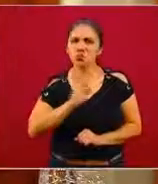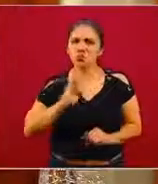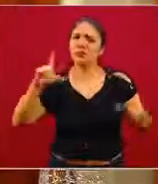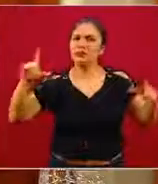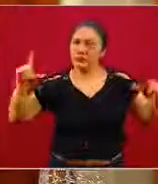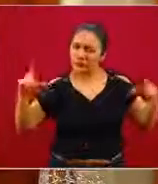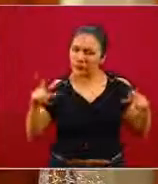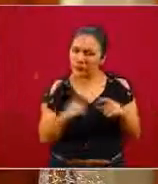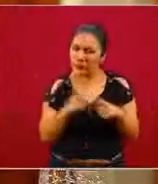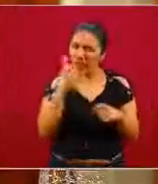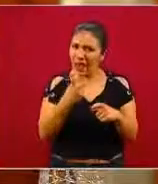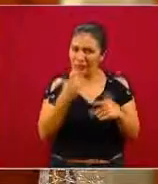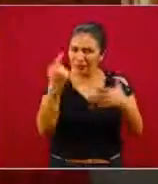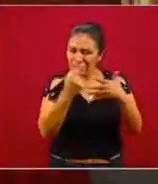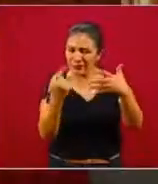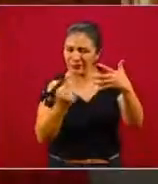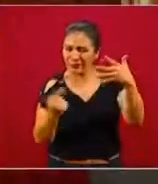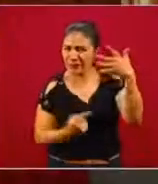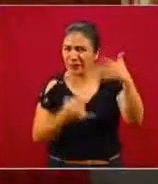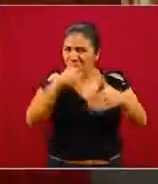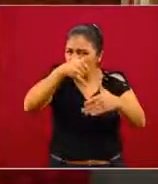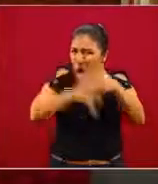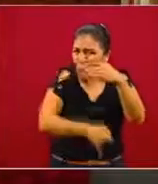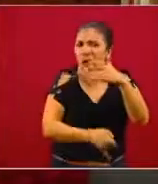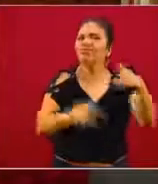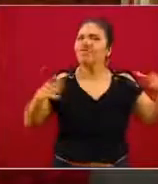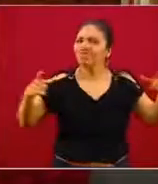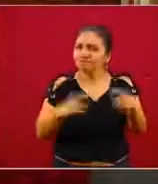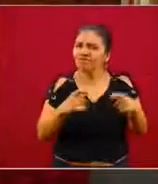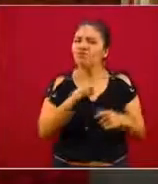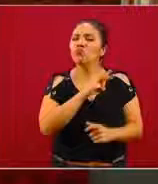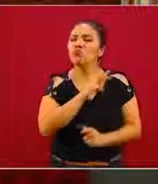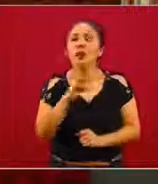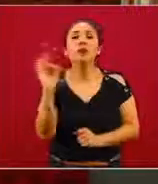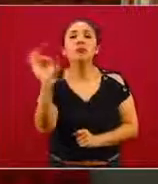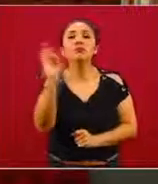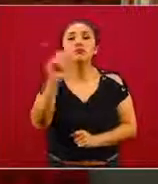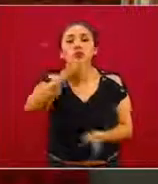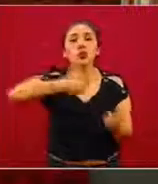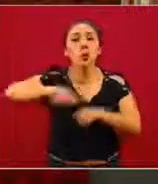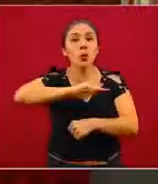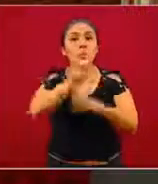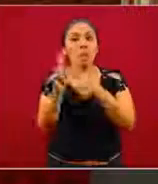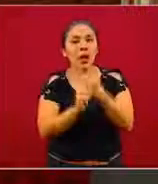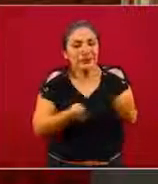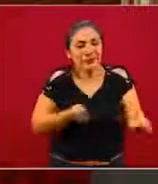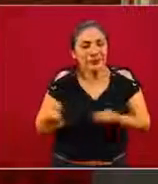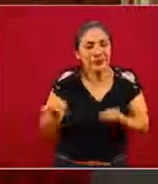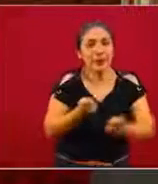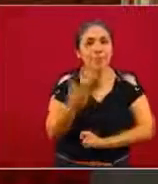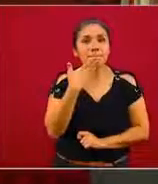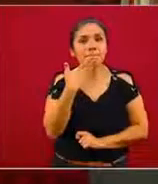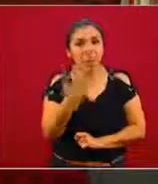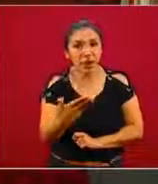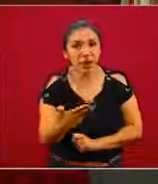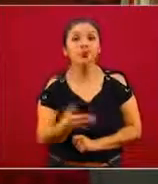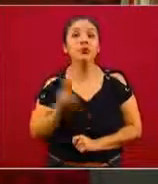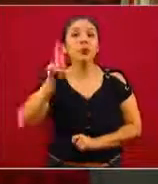However, we can reduce the intensity of these impacts if, as a country, we take the appropriate measures.